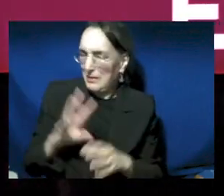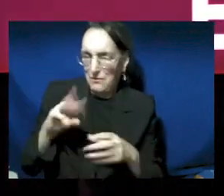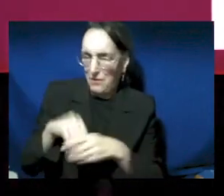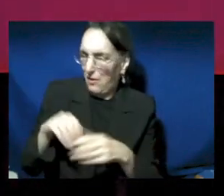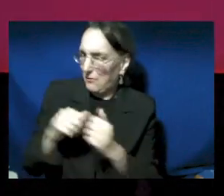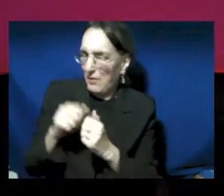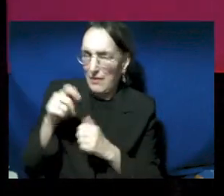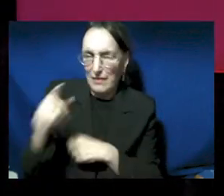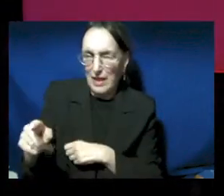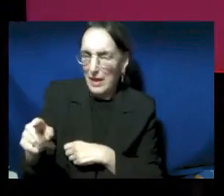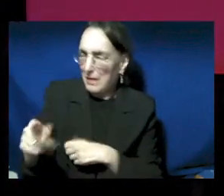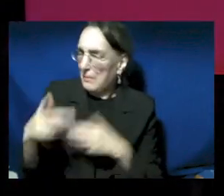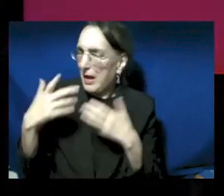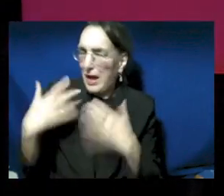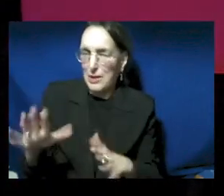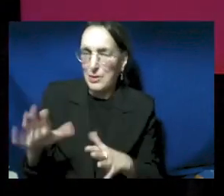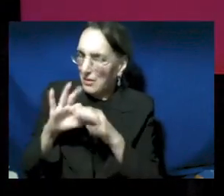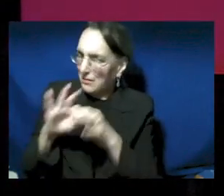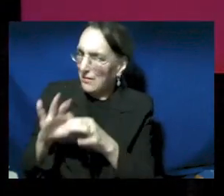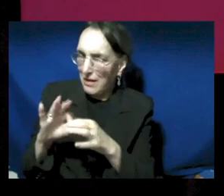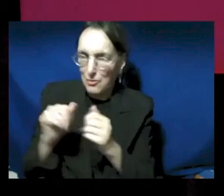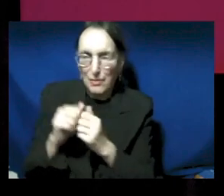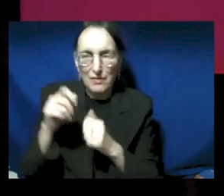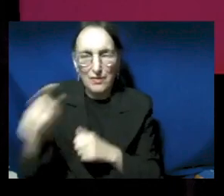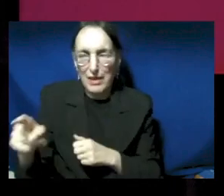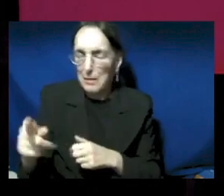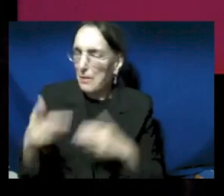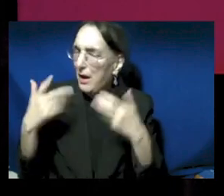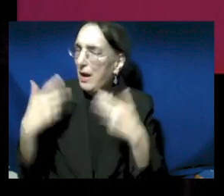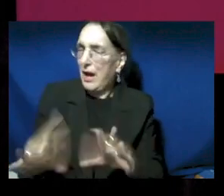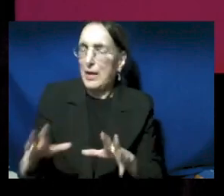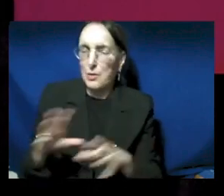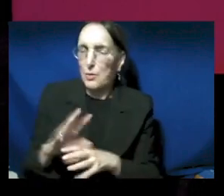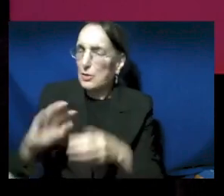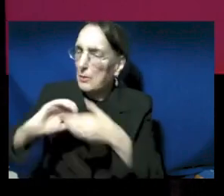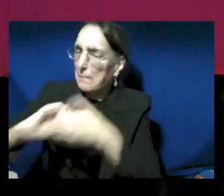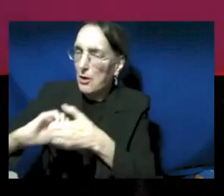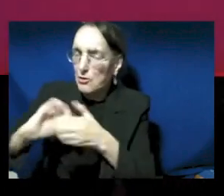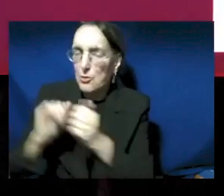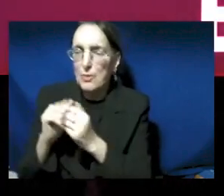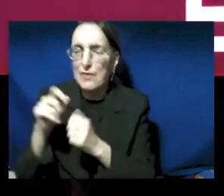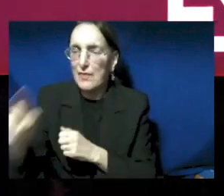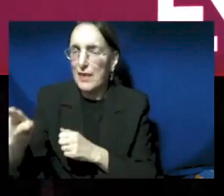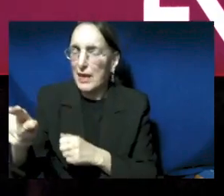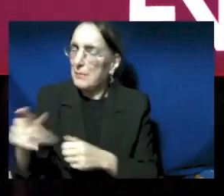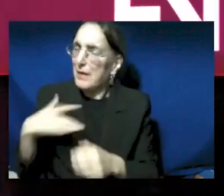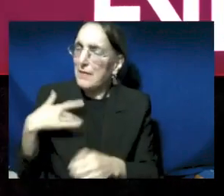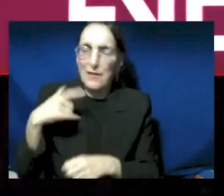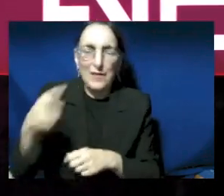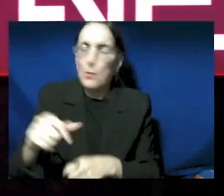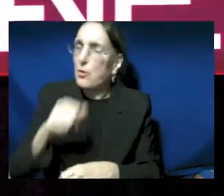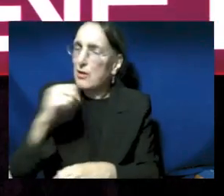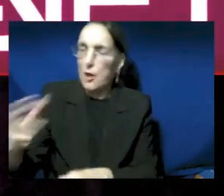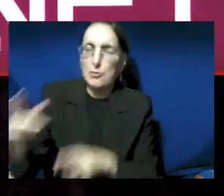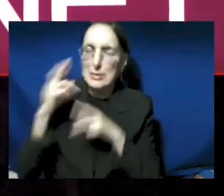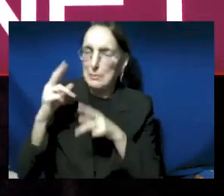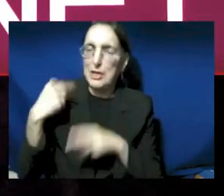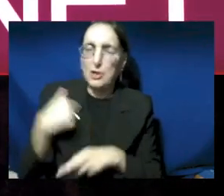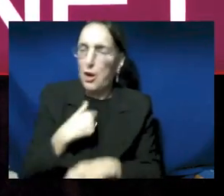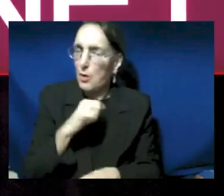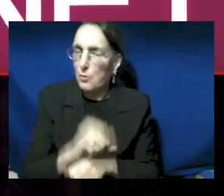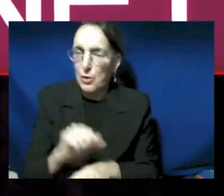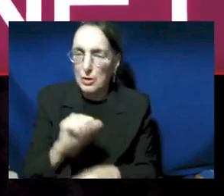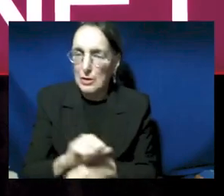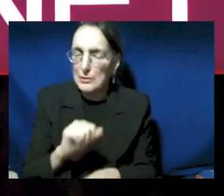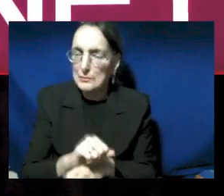to be mindful or respectful of their work. Something that's really simple about around even a phrase of what you